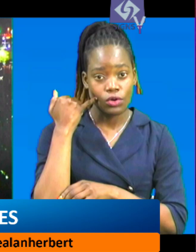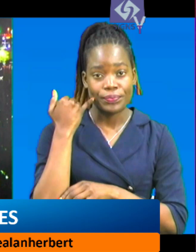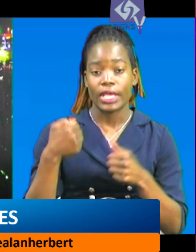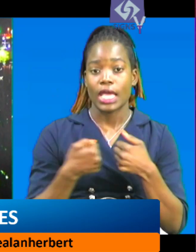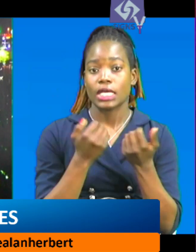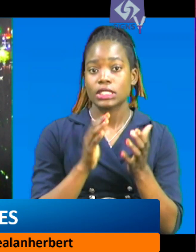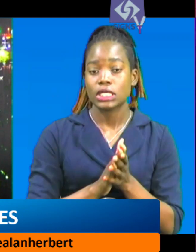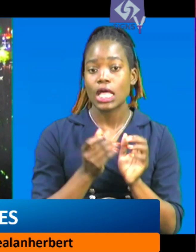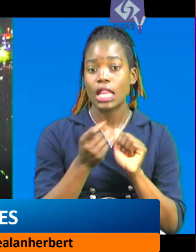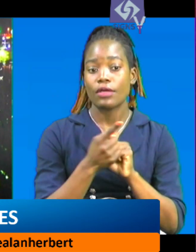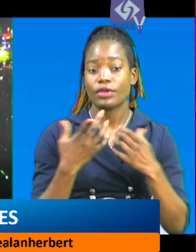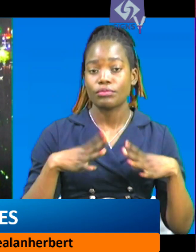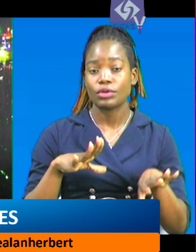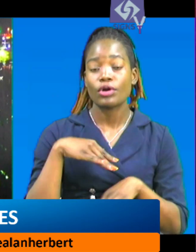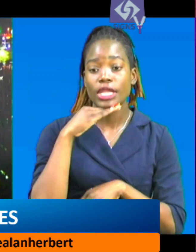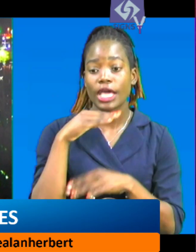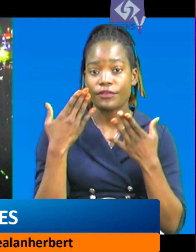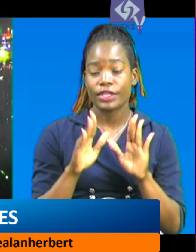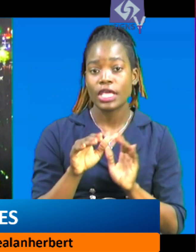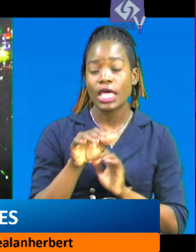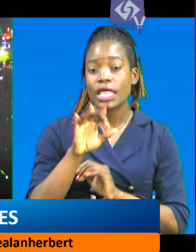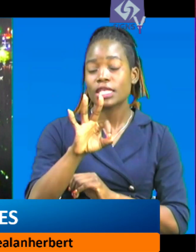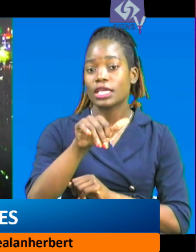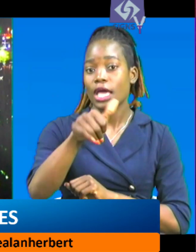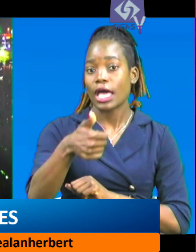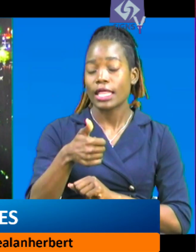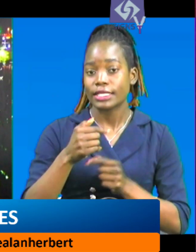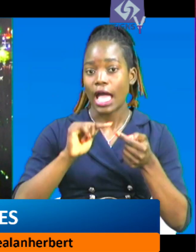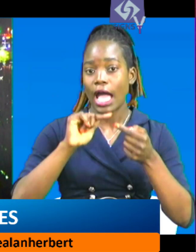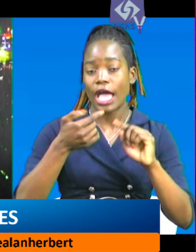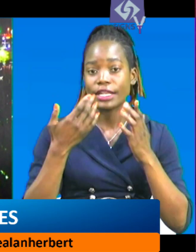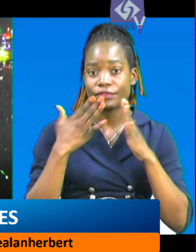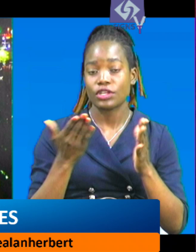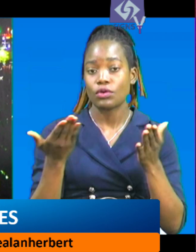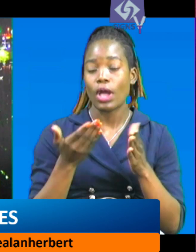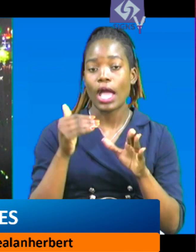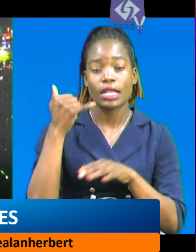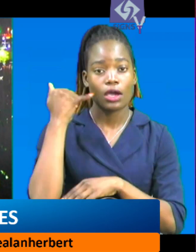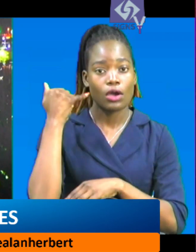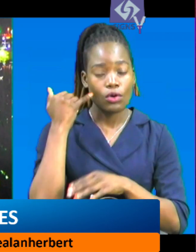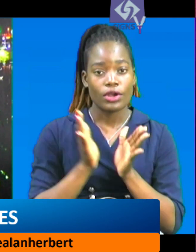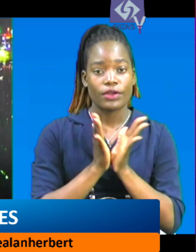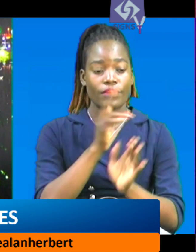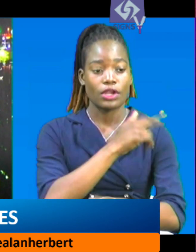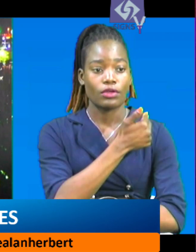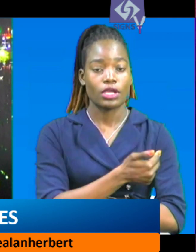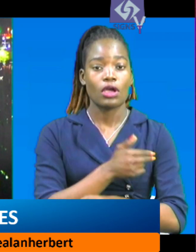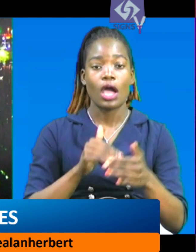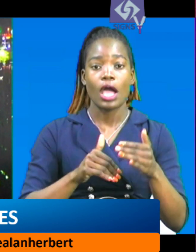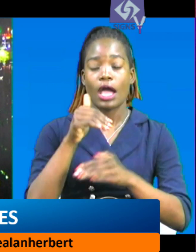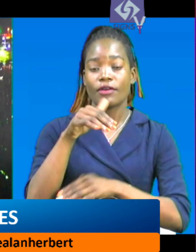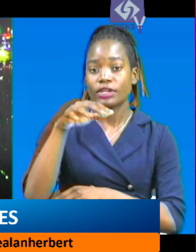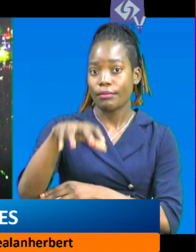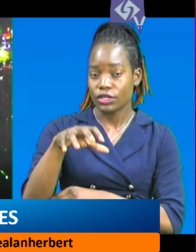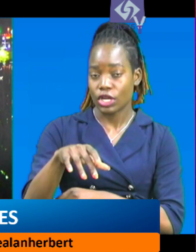died while 3 others are nursing injuries at the Nakuru Referral Hospital after the matatu traveling from Kitale to Nairobi